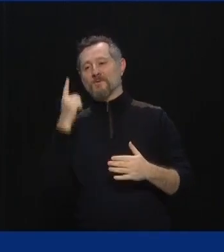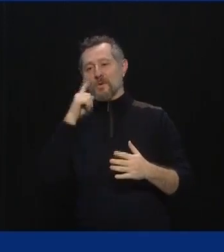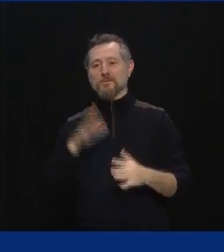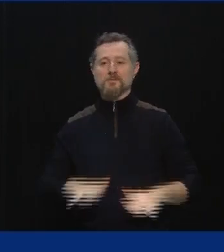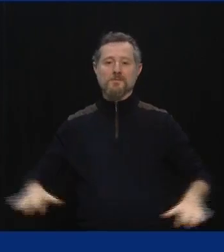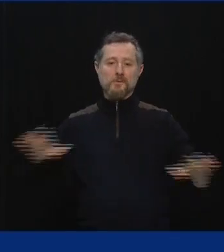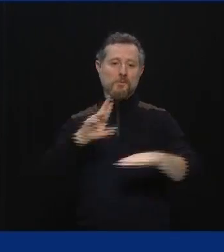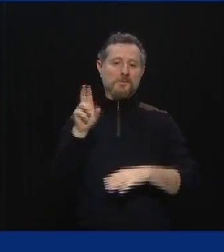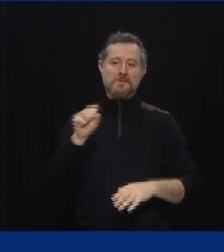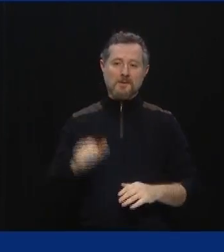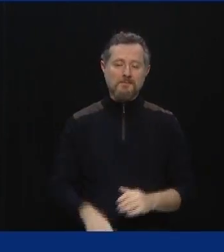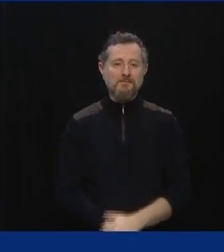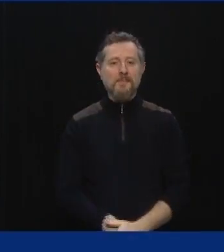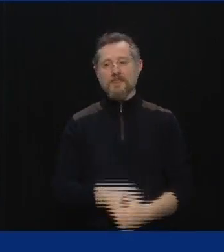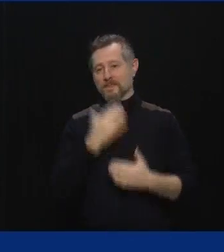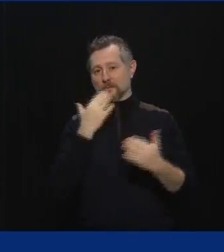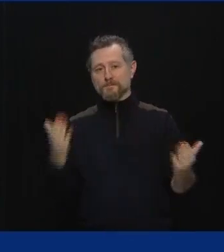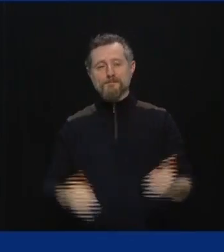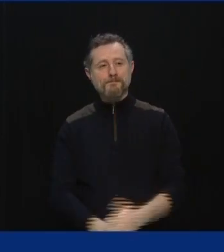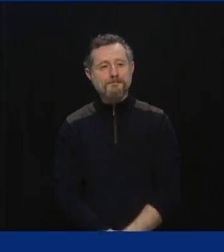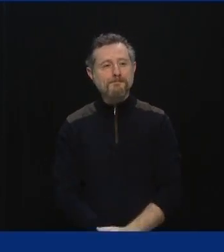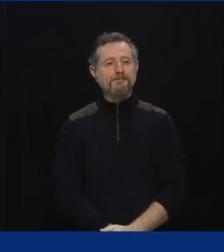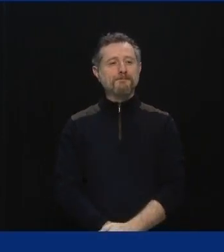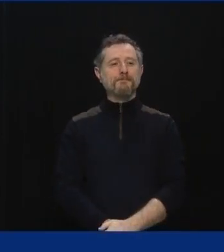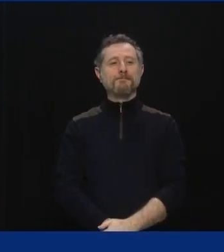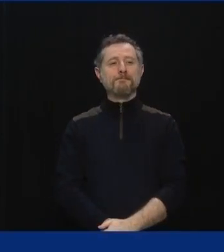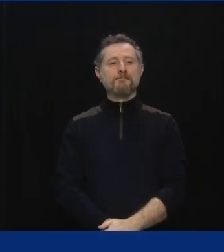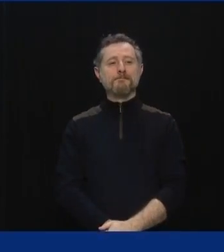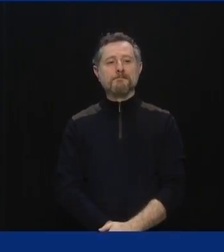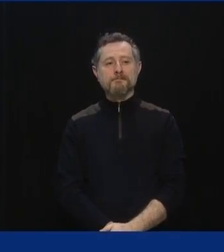you for being partners. And I'll talk about this guy when I introduce him.